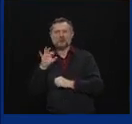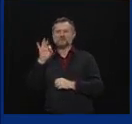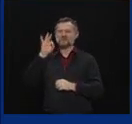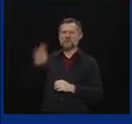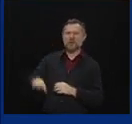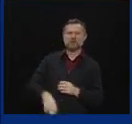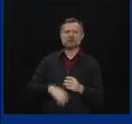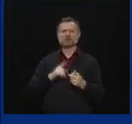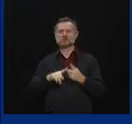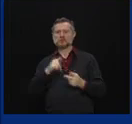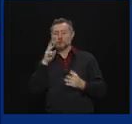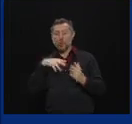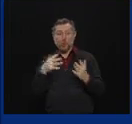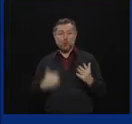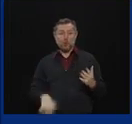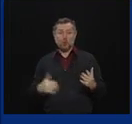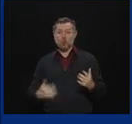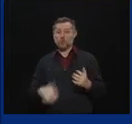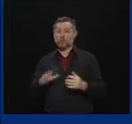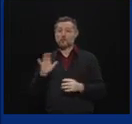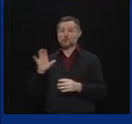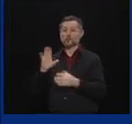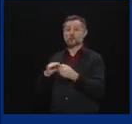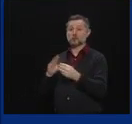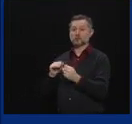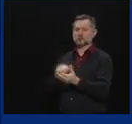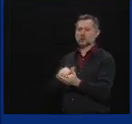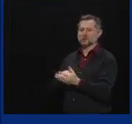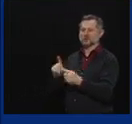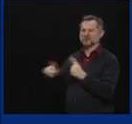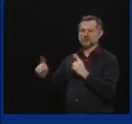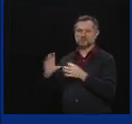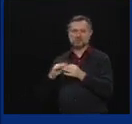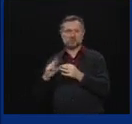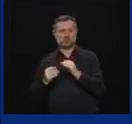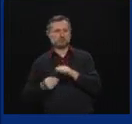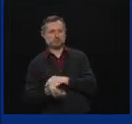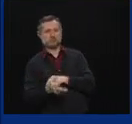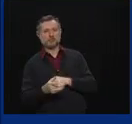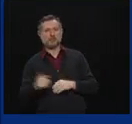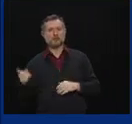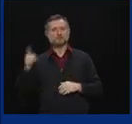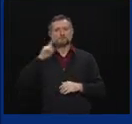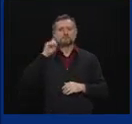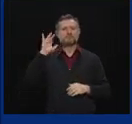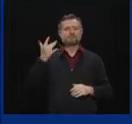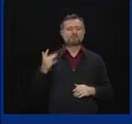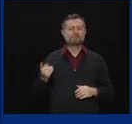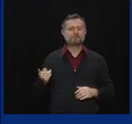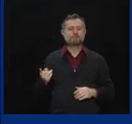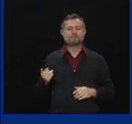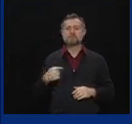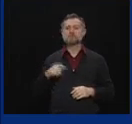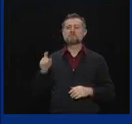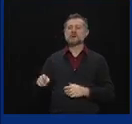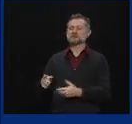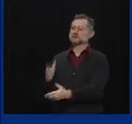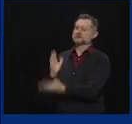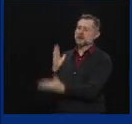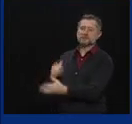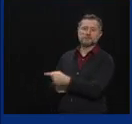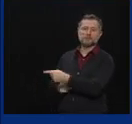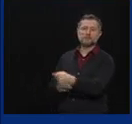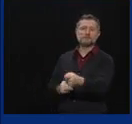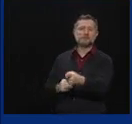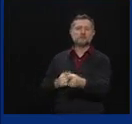fact that their own doctor may have a different message for them. That's what's so maddening about this. And we have to stop that and to call it out and get the